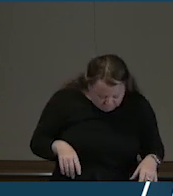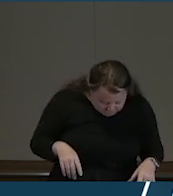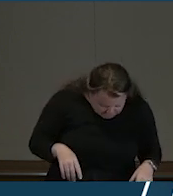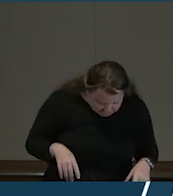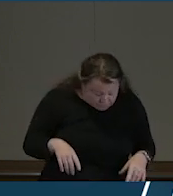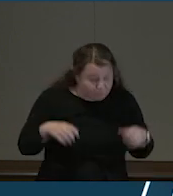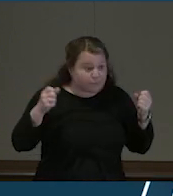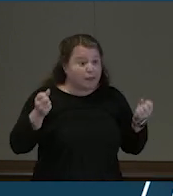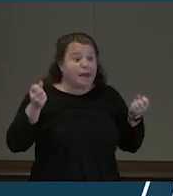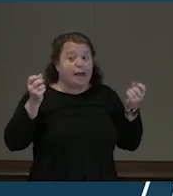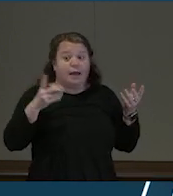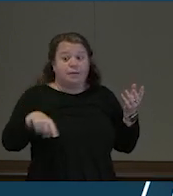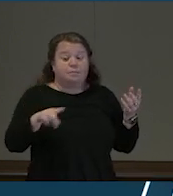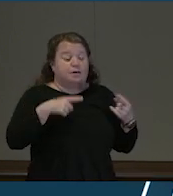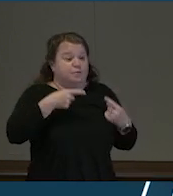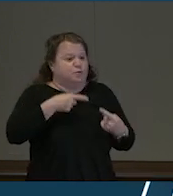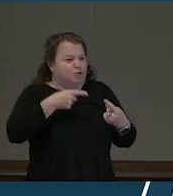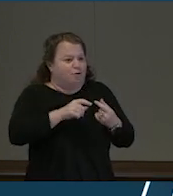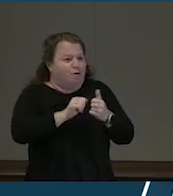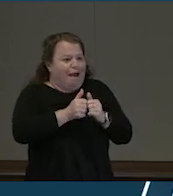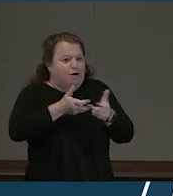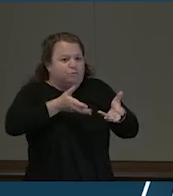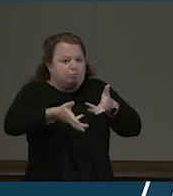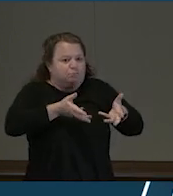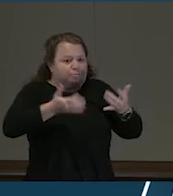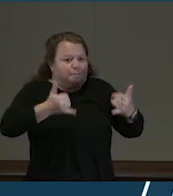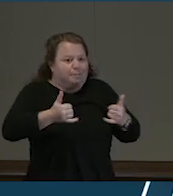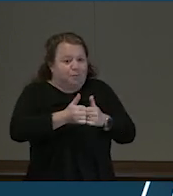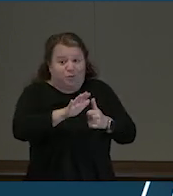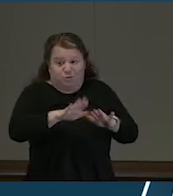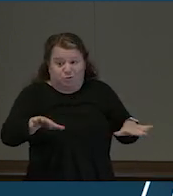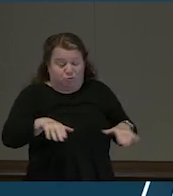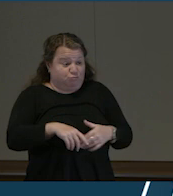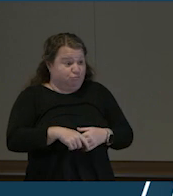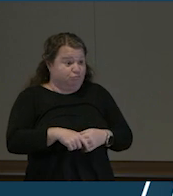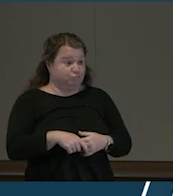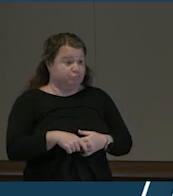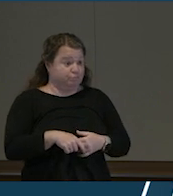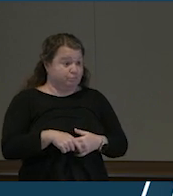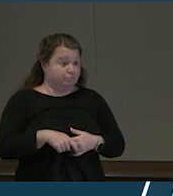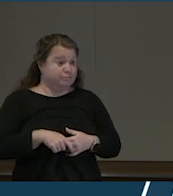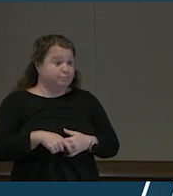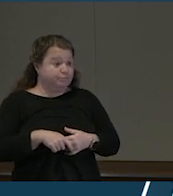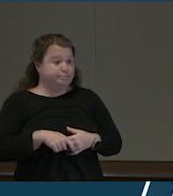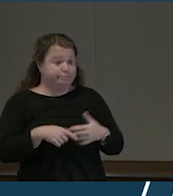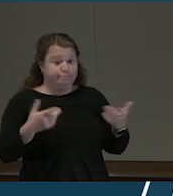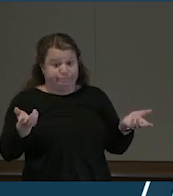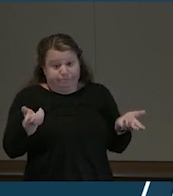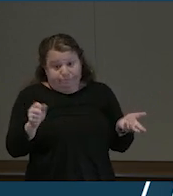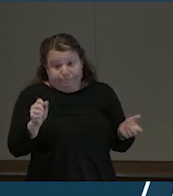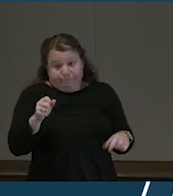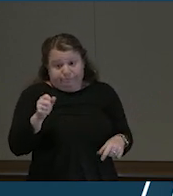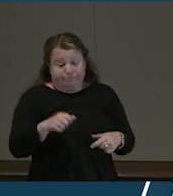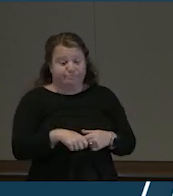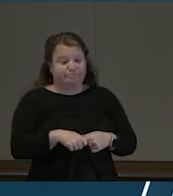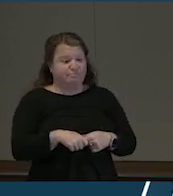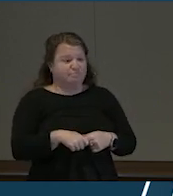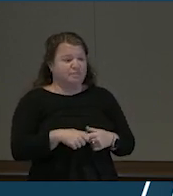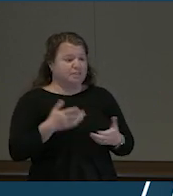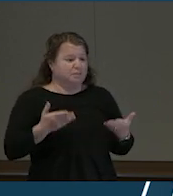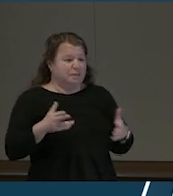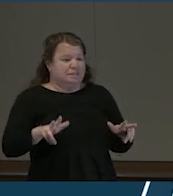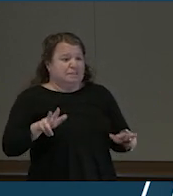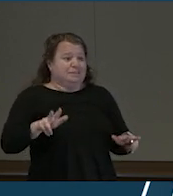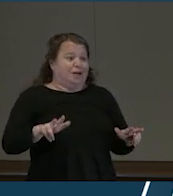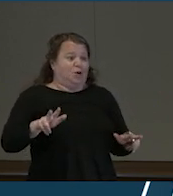How many of you struggle with how to play with your child or children? Yeah. Maybe you find it awkward.